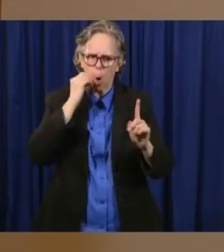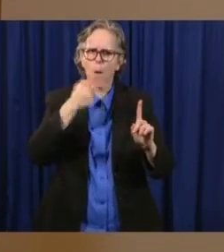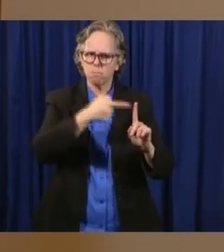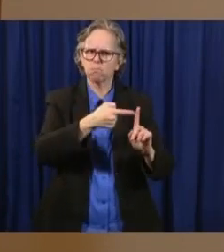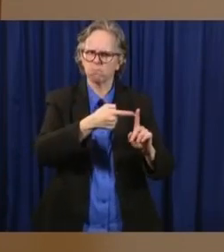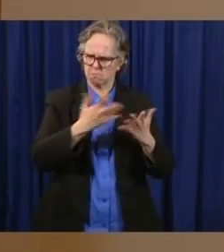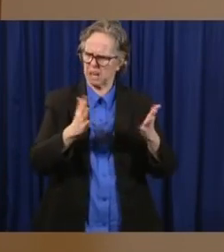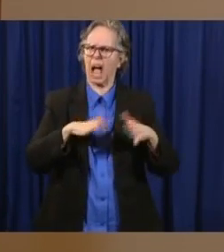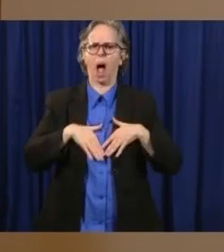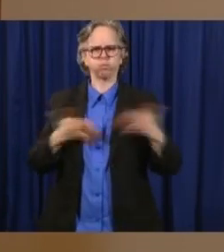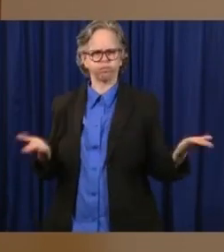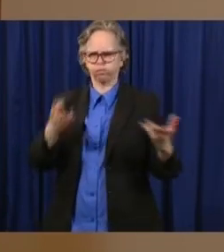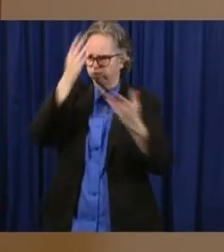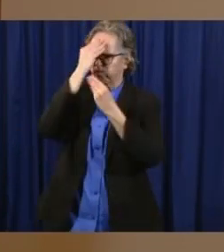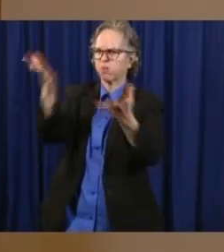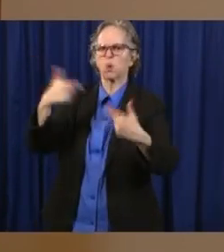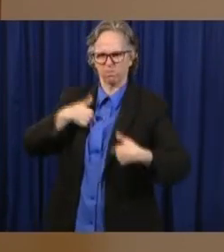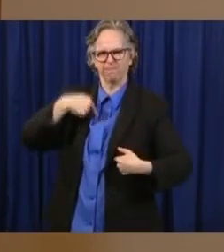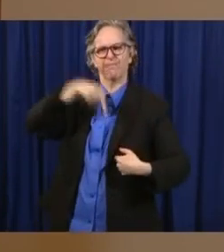that data.